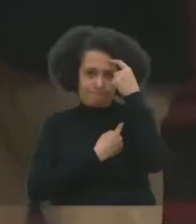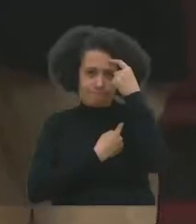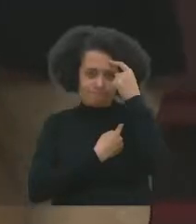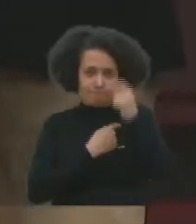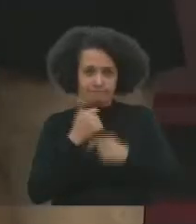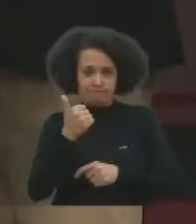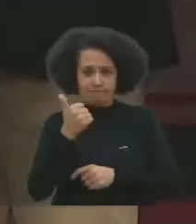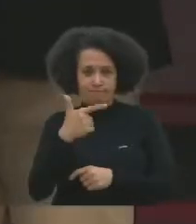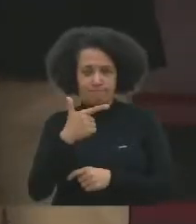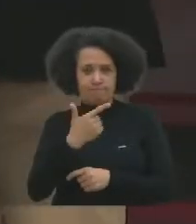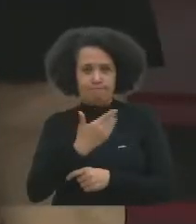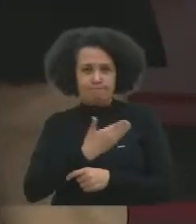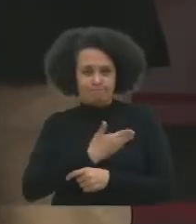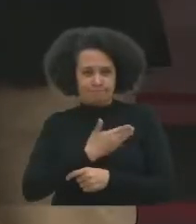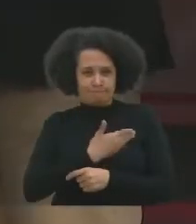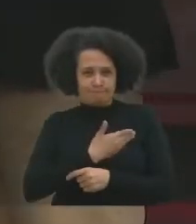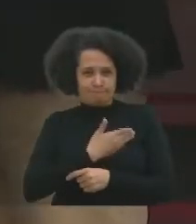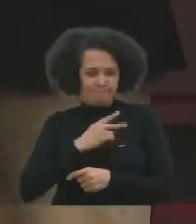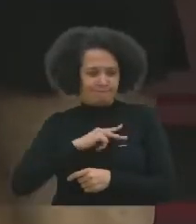aos Romanos,